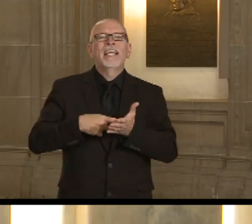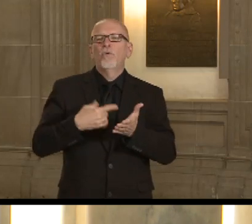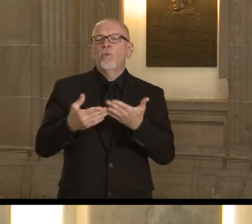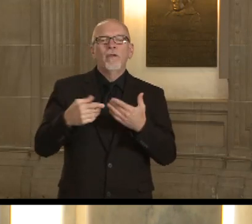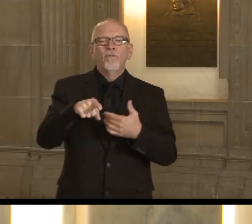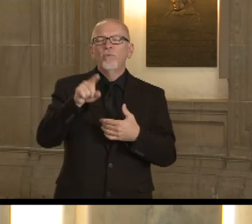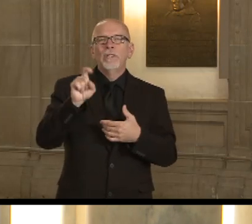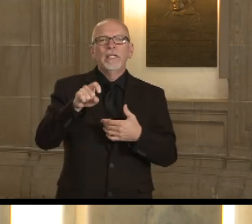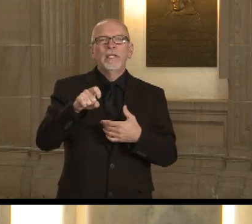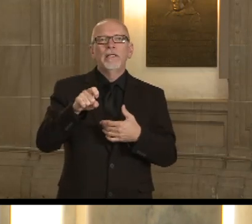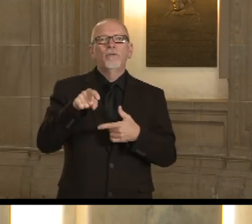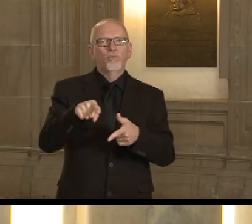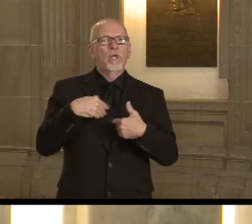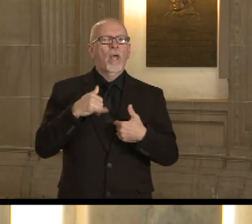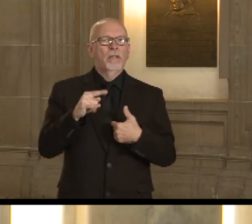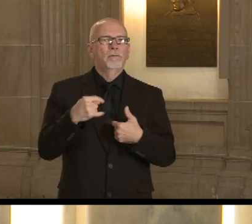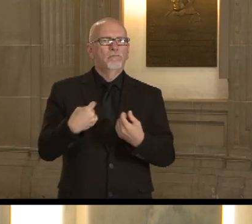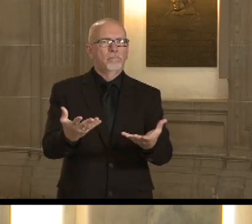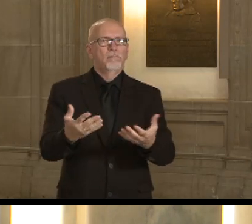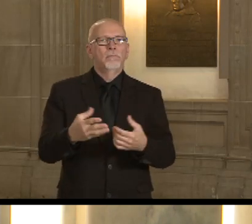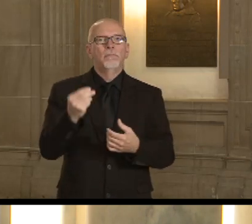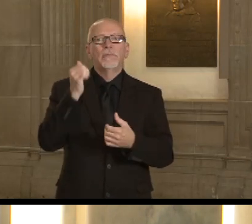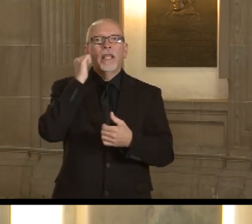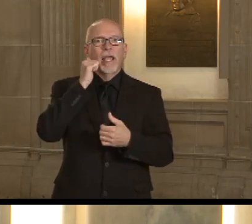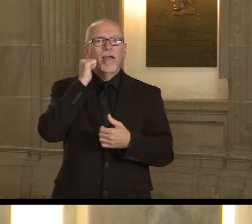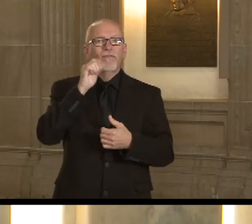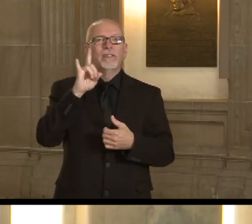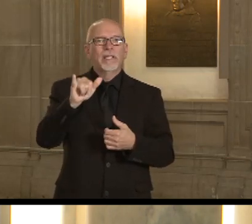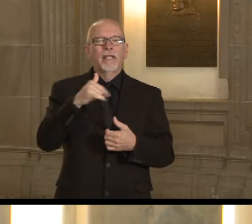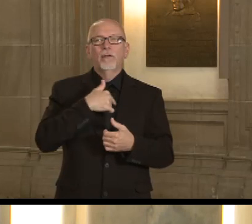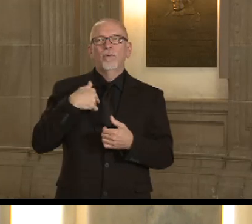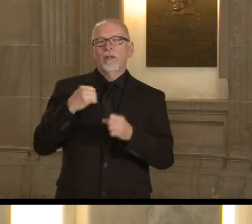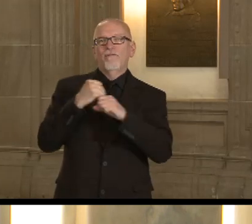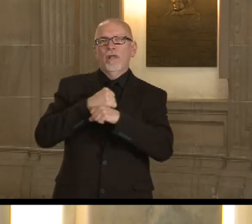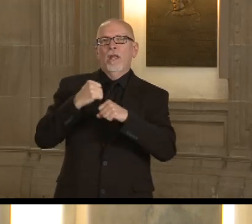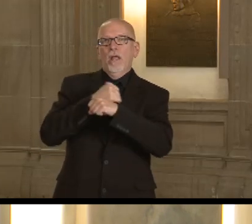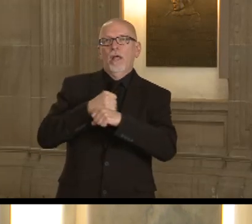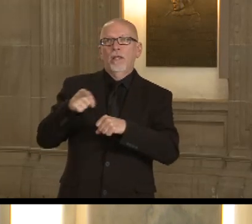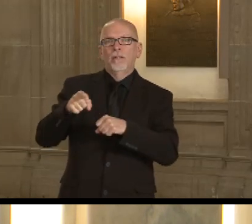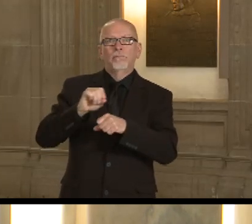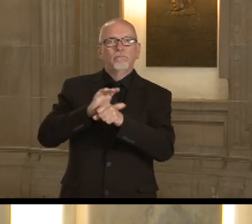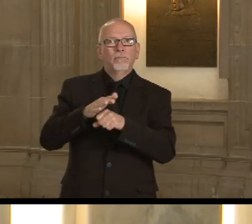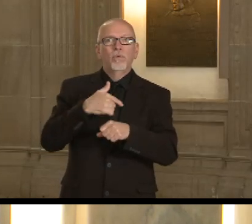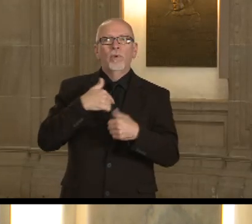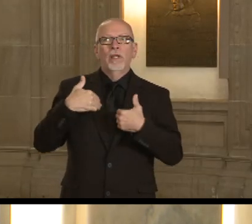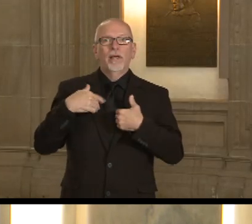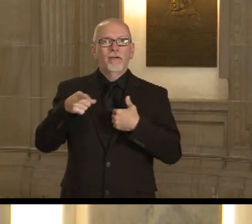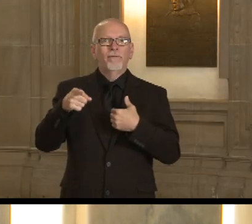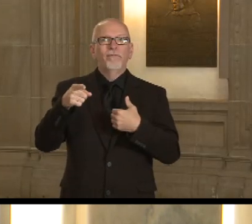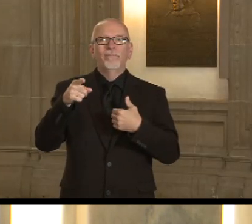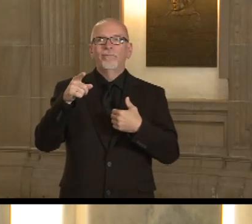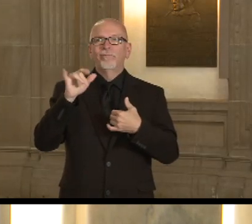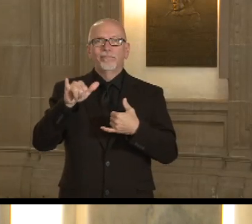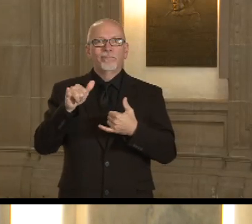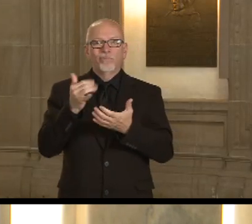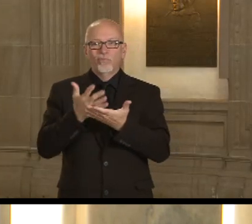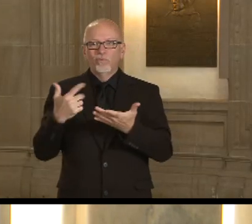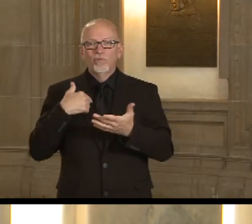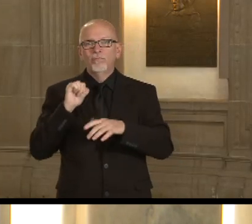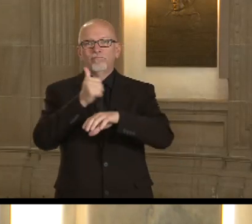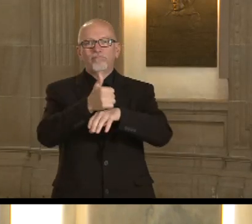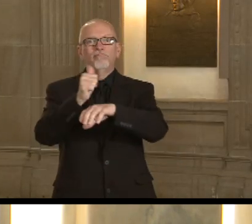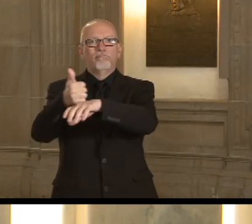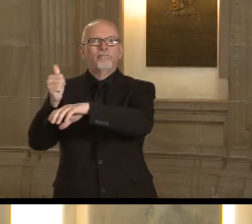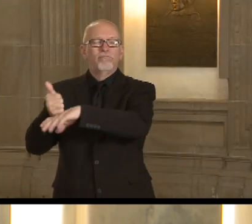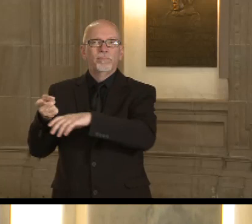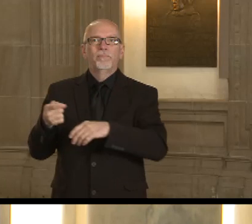need, you've got it. And every day that we've been fighting this battle, we've had that pleasure and that resource. And in